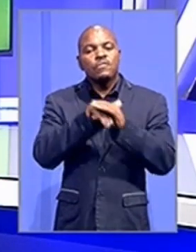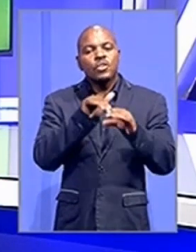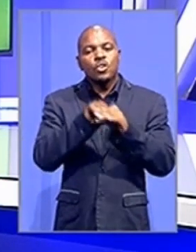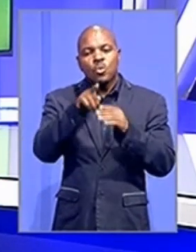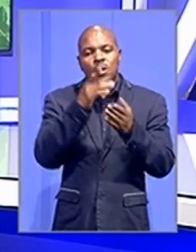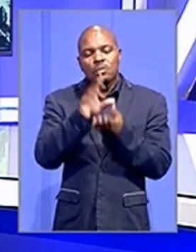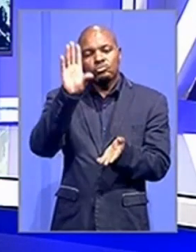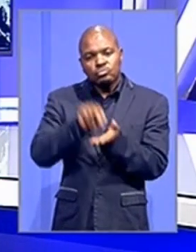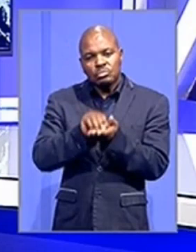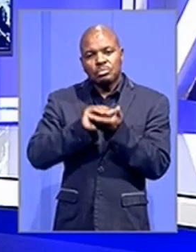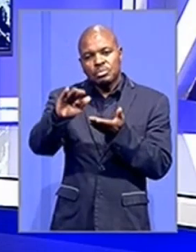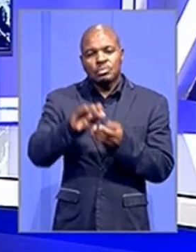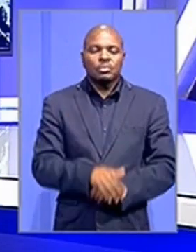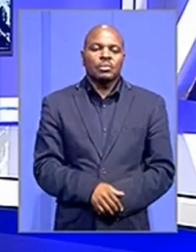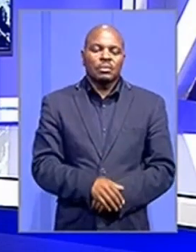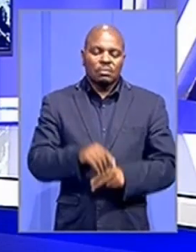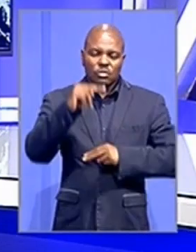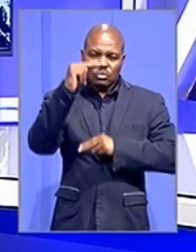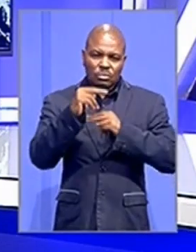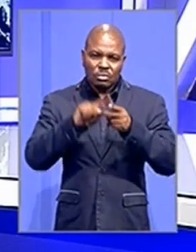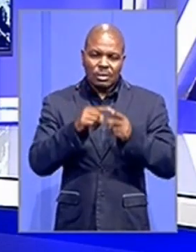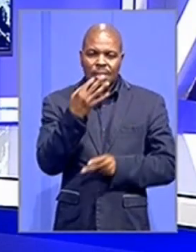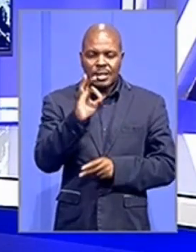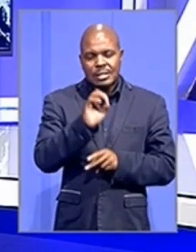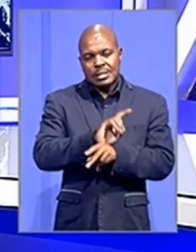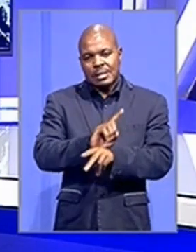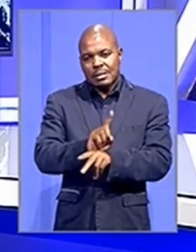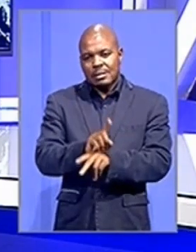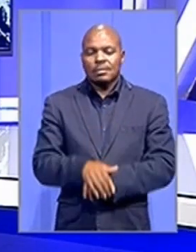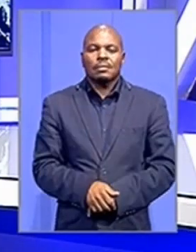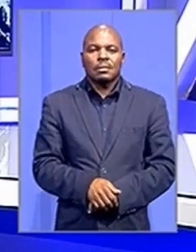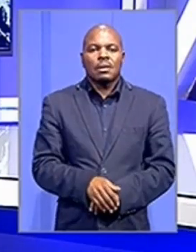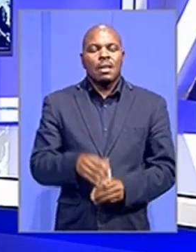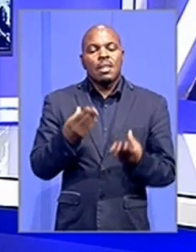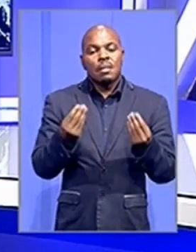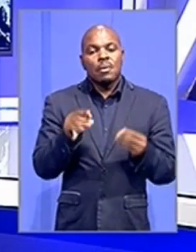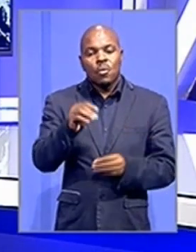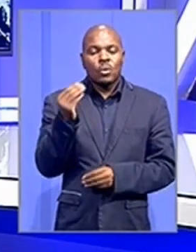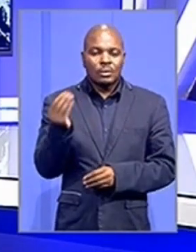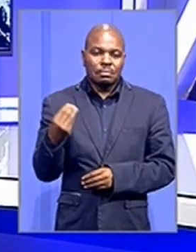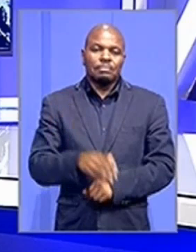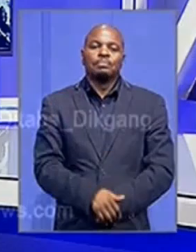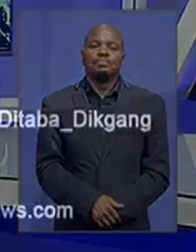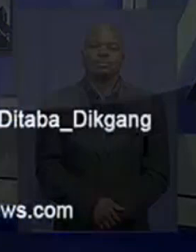ya video ya metsotswana e 30 go nomoro ya rena ya WhatsApp.